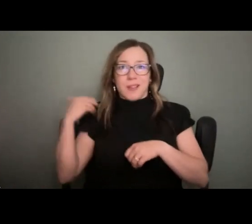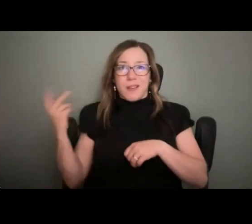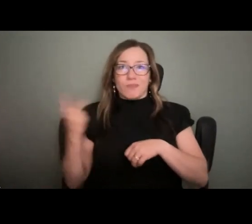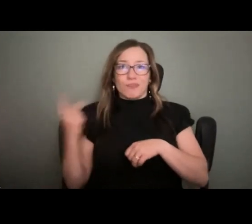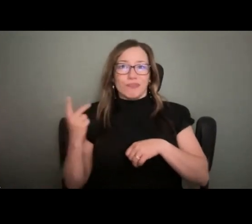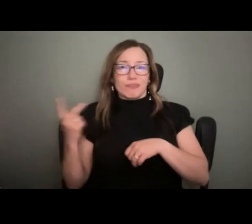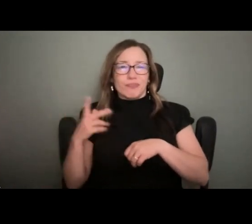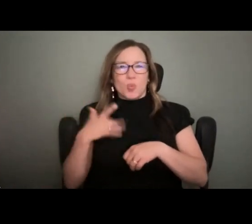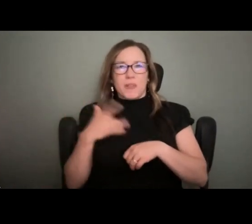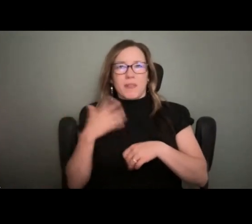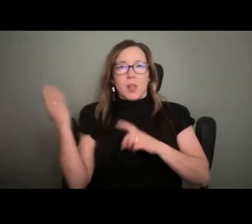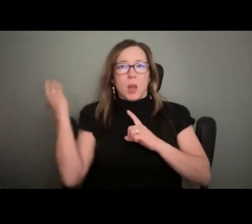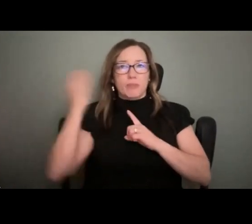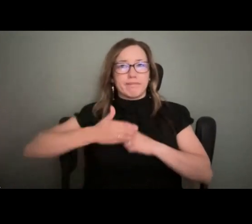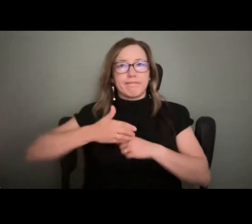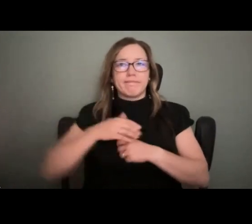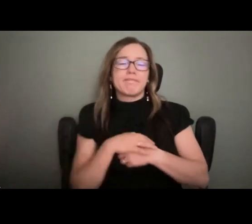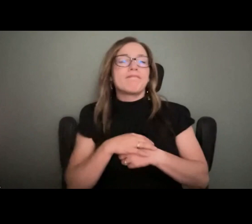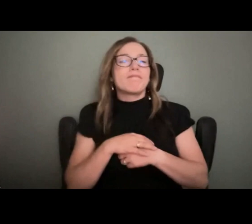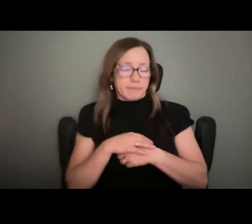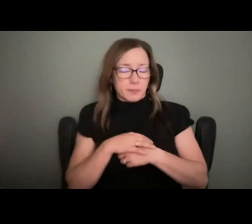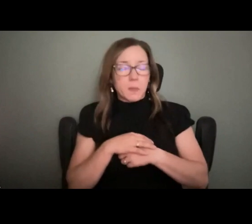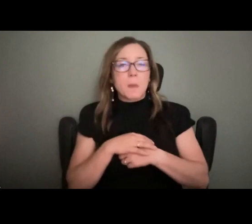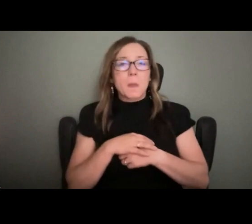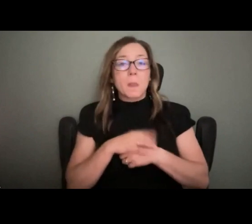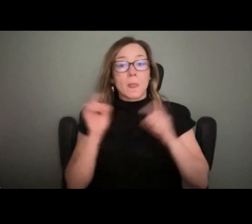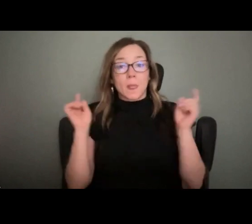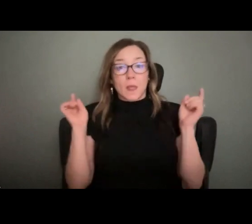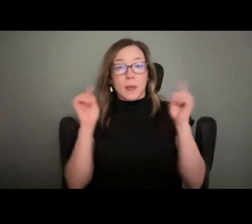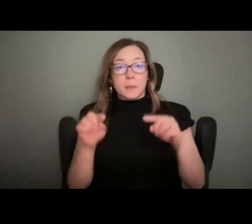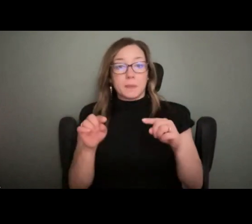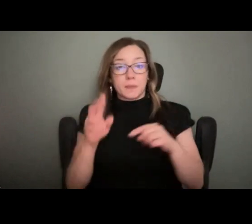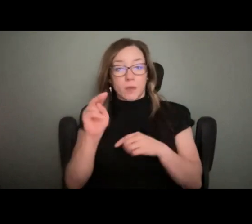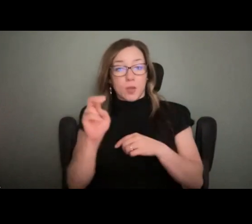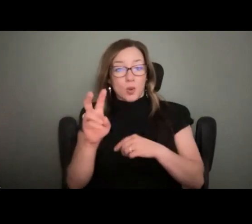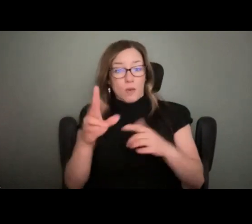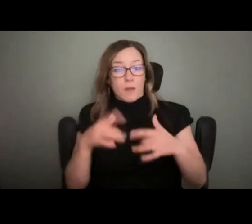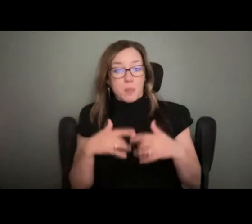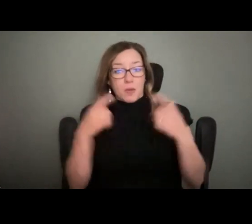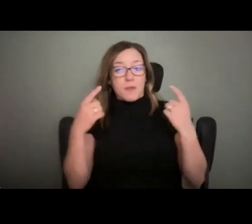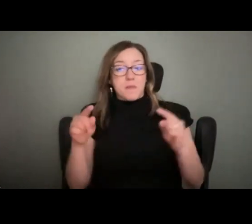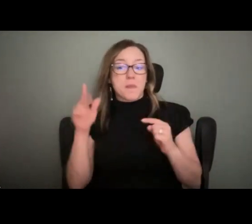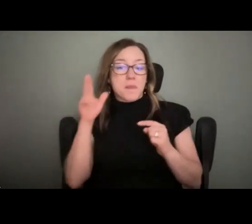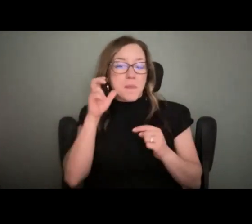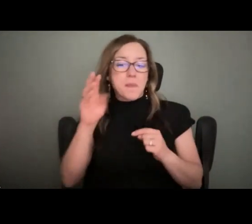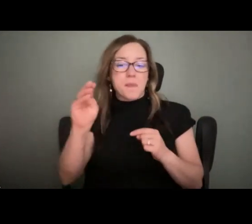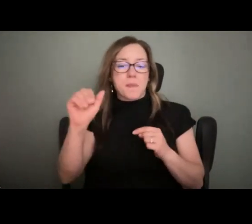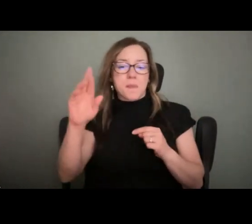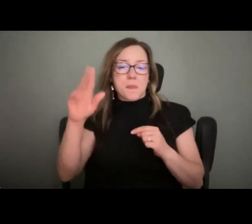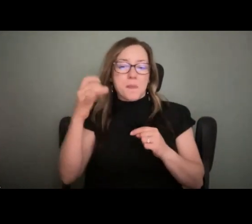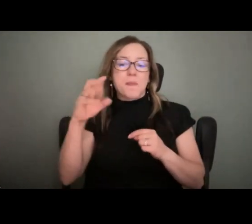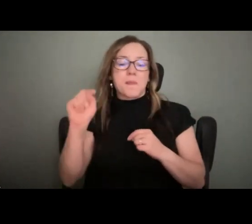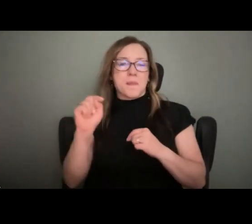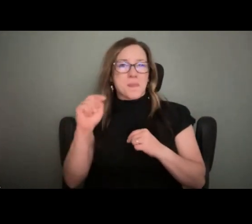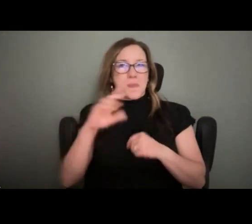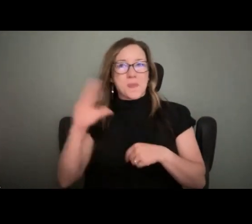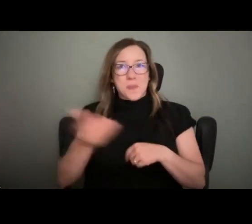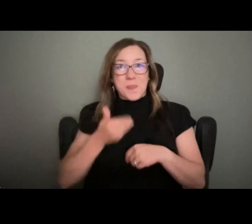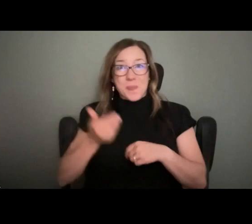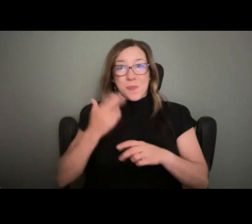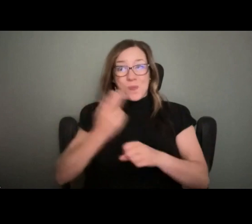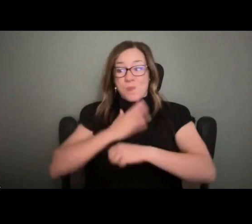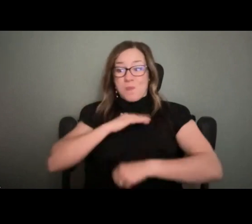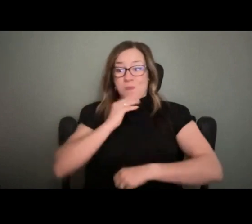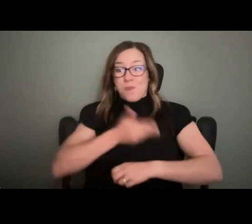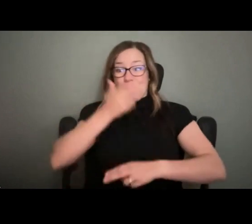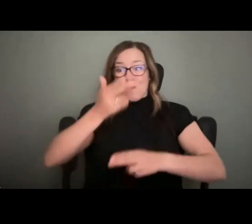feel we are invisible. Coming to Family Means for the November event and hearing Margaret welcoming us by our names, it meant